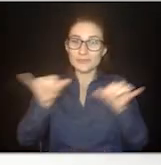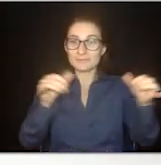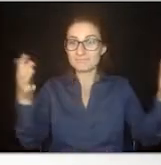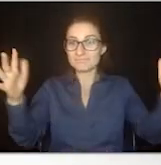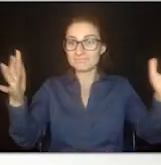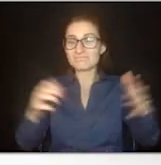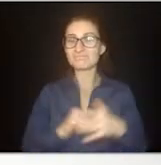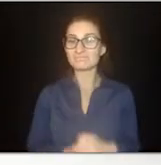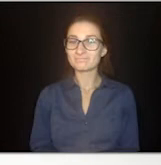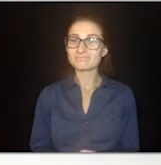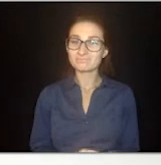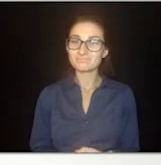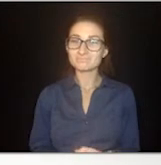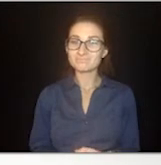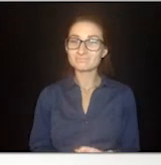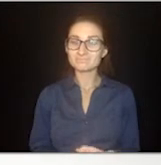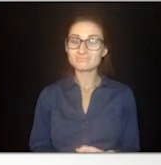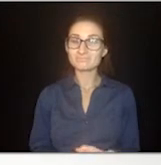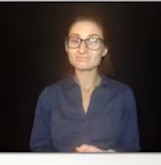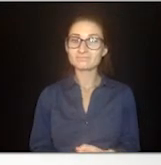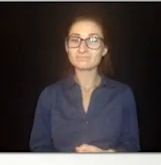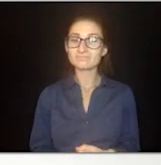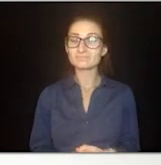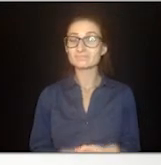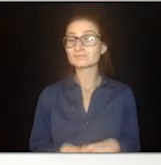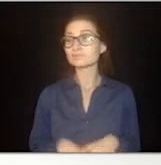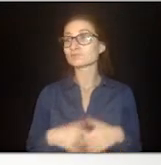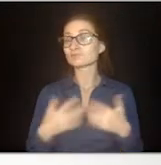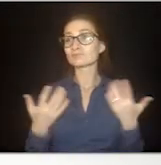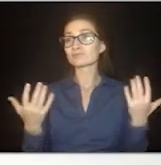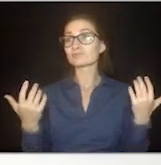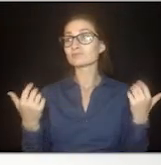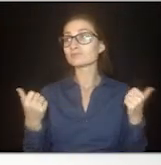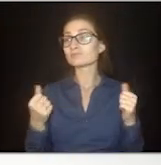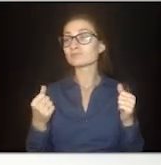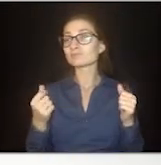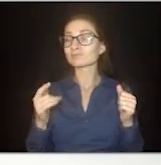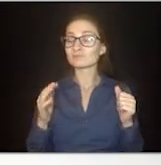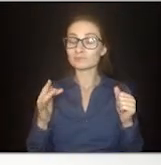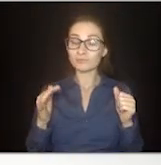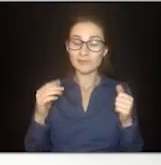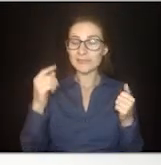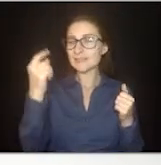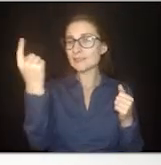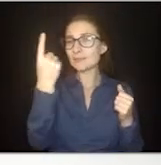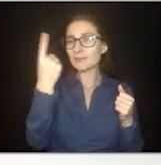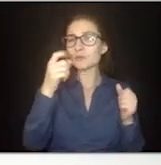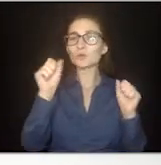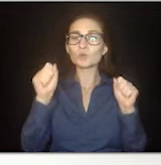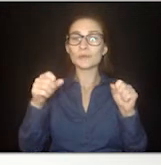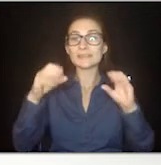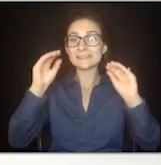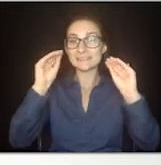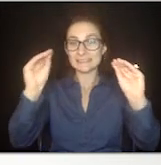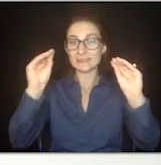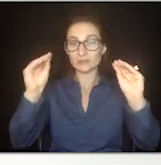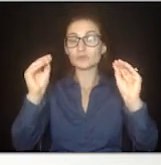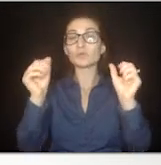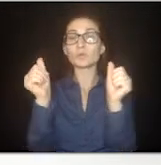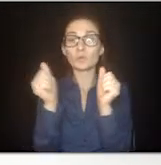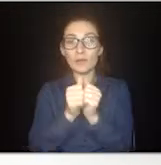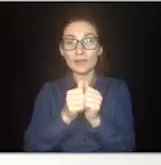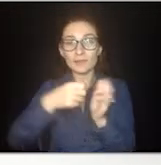routine. So when I say, what would be something that you could